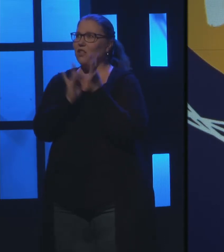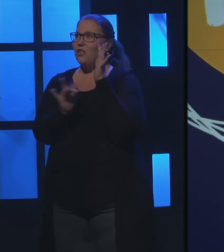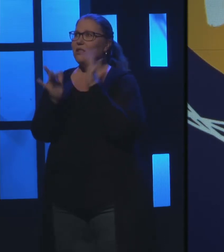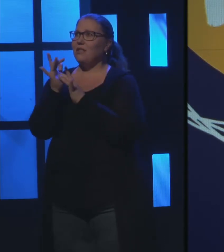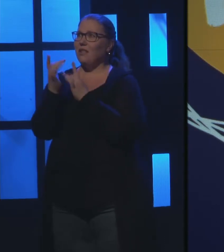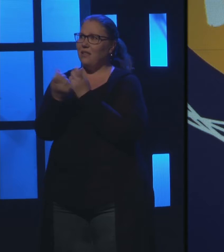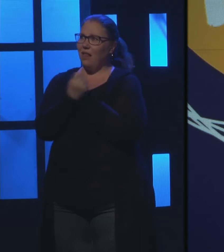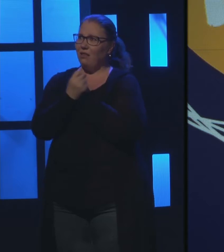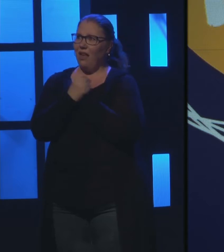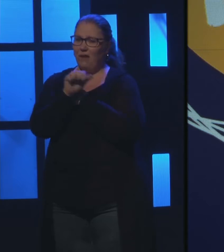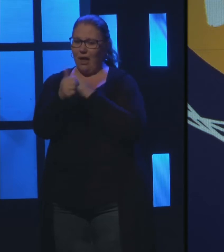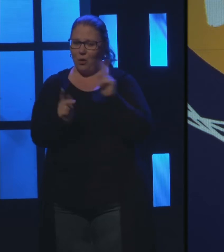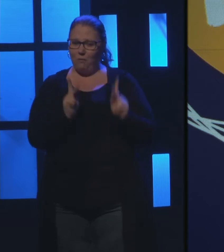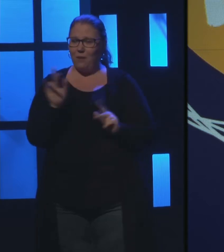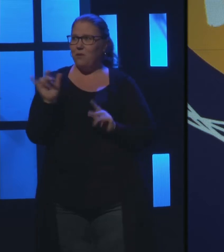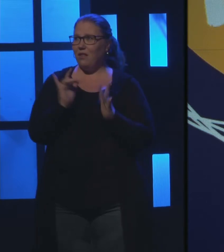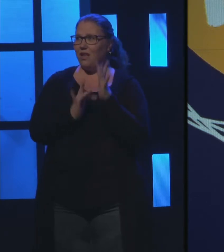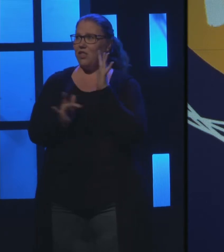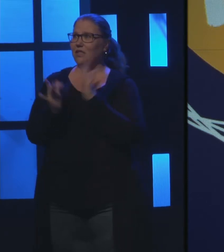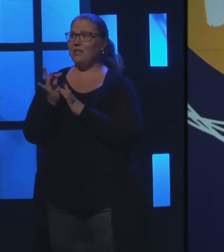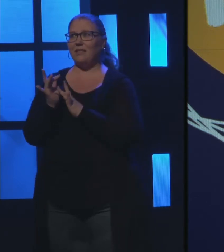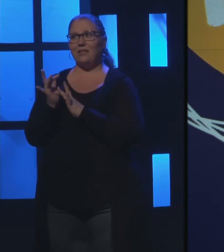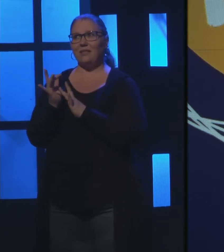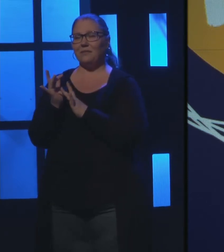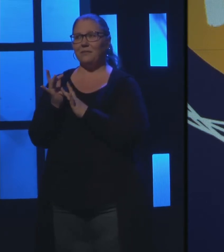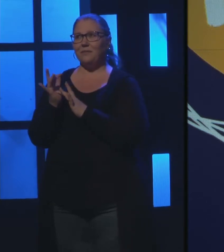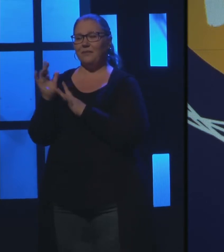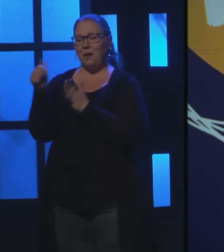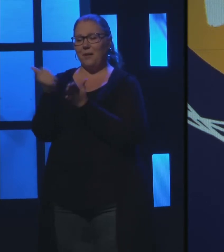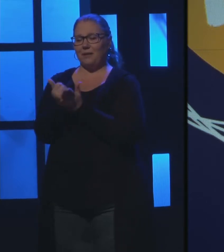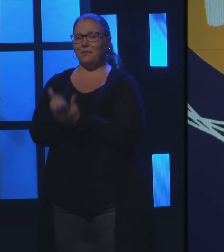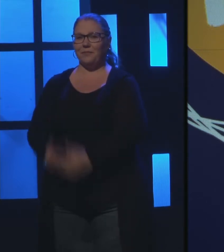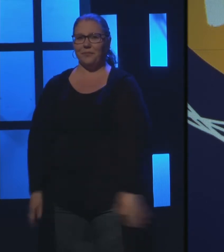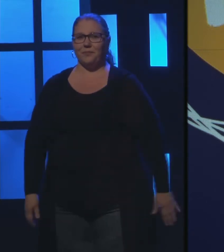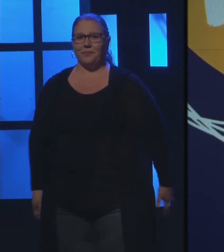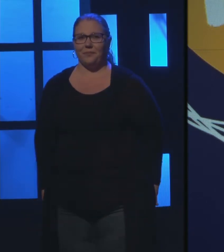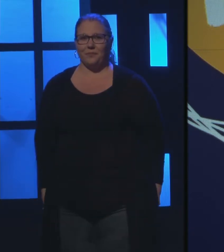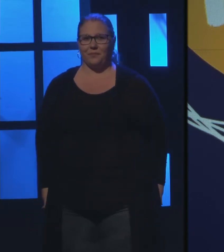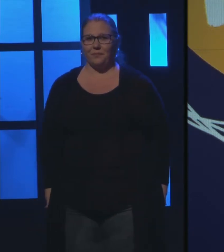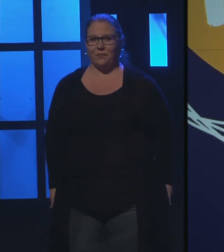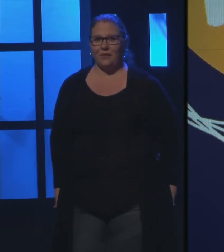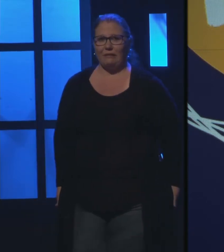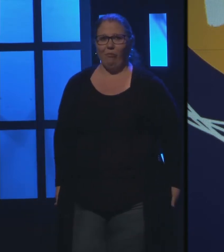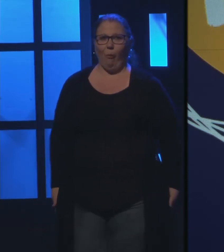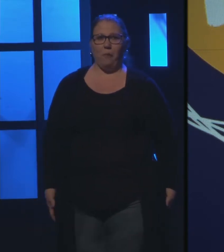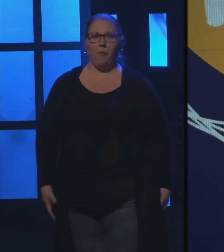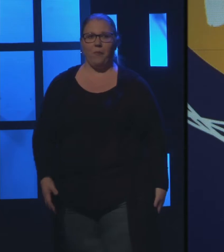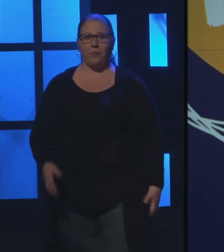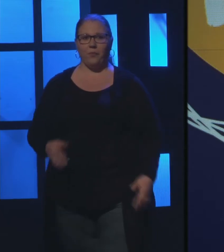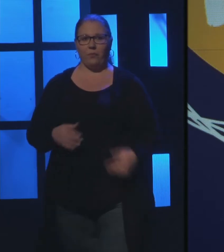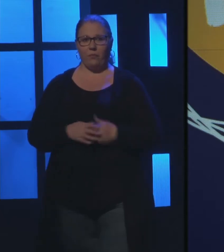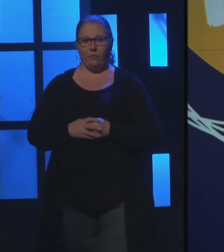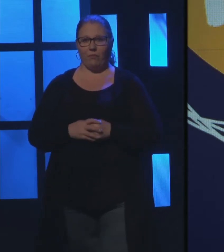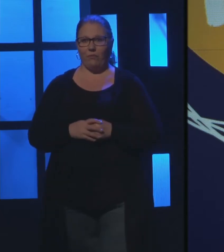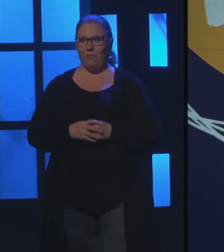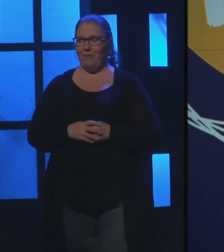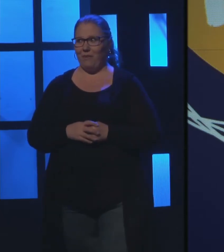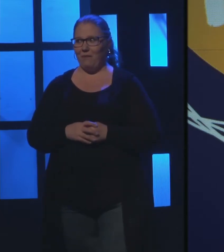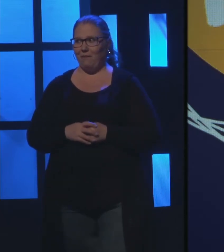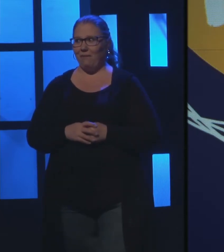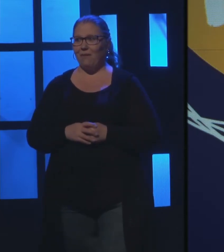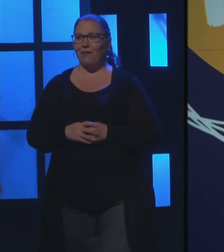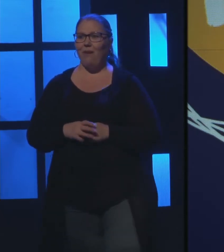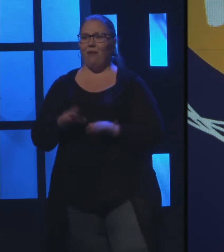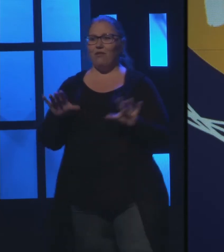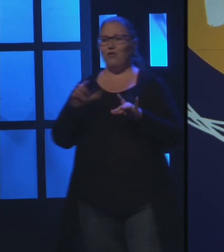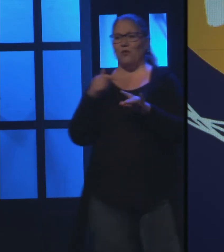Jesus, loving a little bit more like Jesus. Amen. Amen. Well, hey, do me a favor. We don't do this